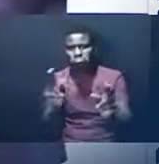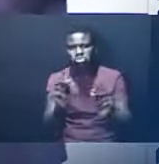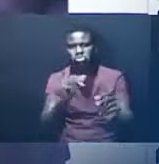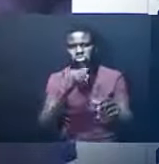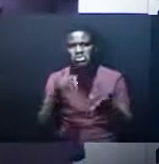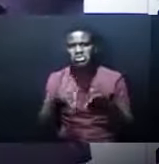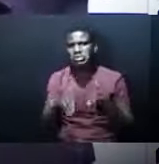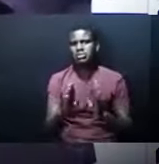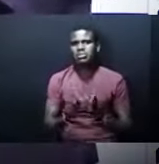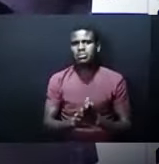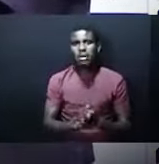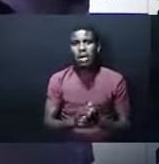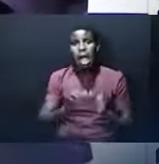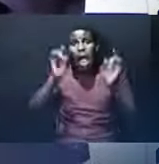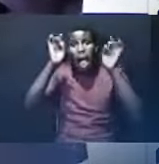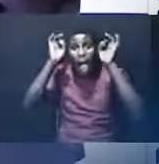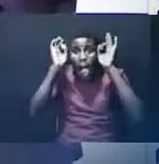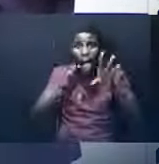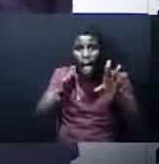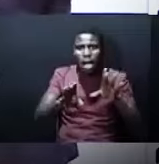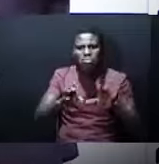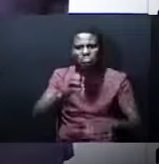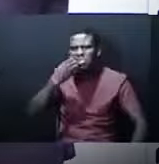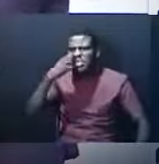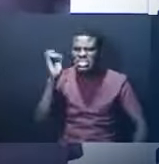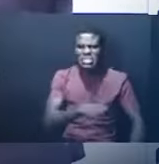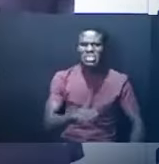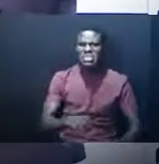heart. It is dangerously evil.